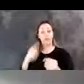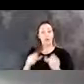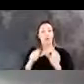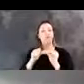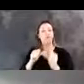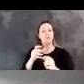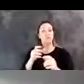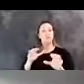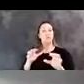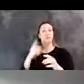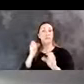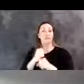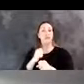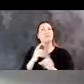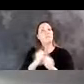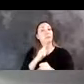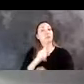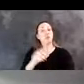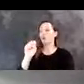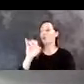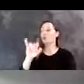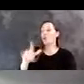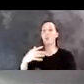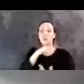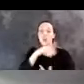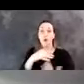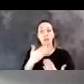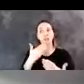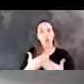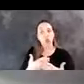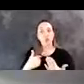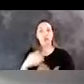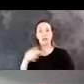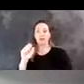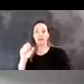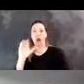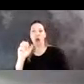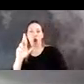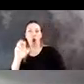the soil health is good and that we can have carbon sequestration through the soil.